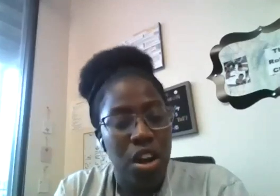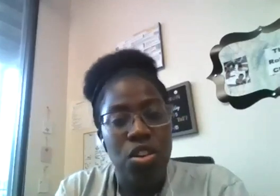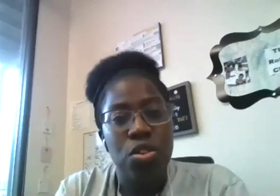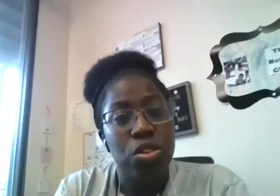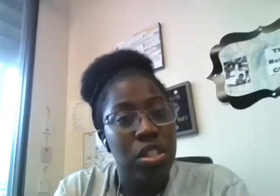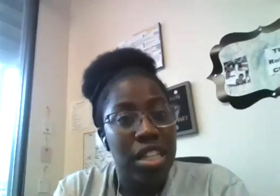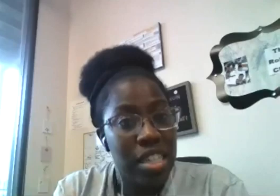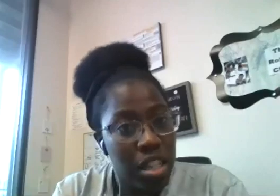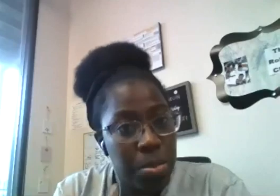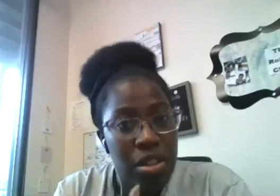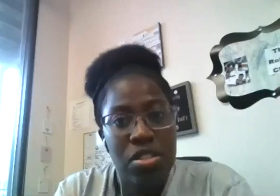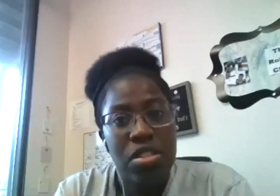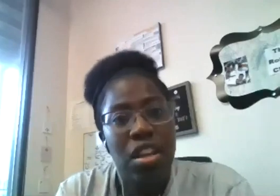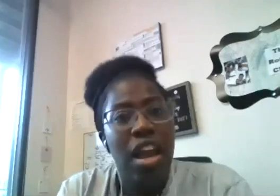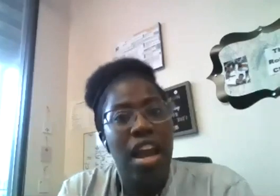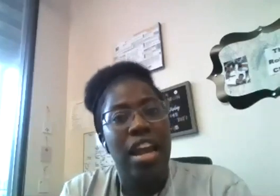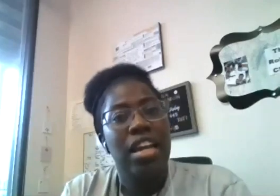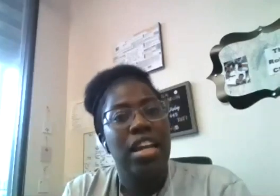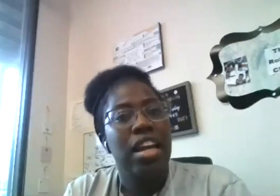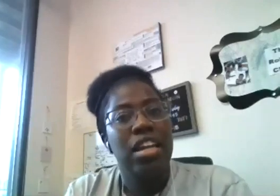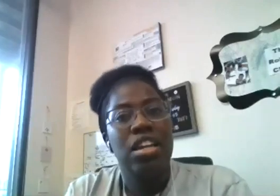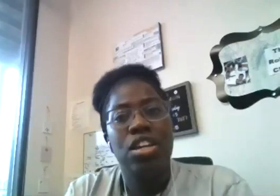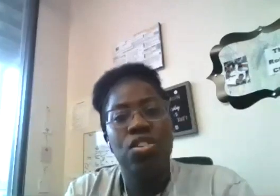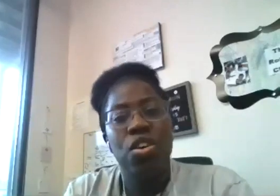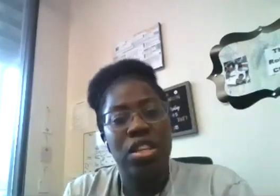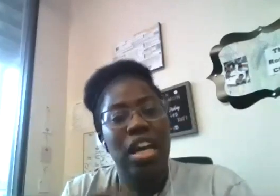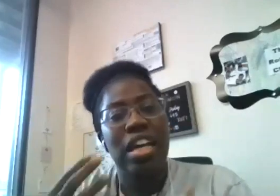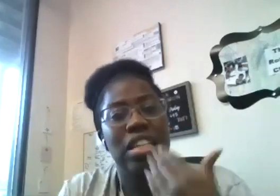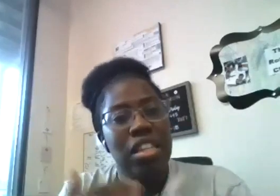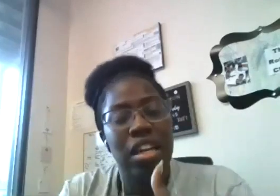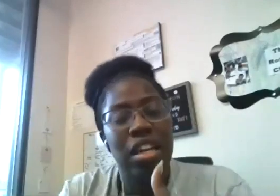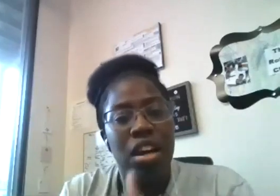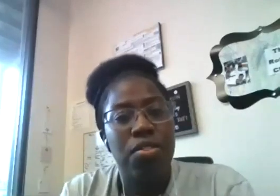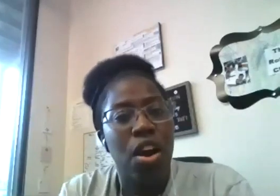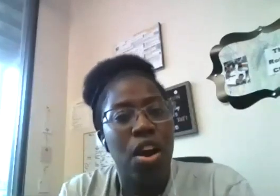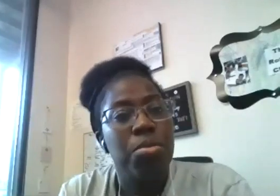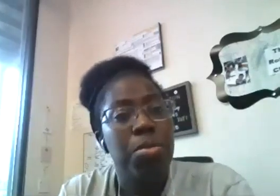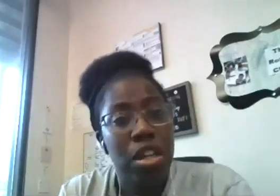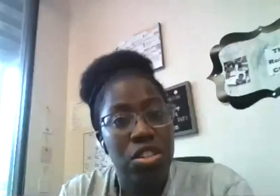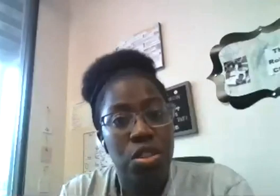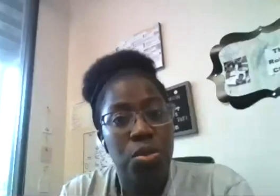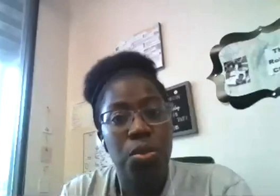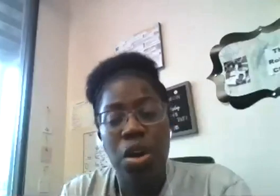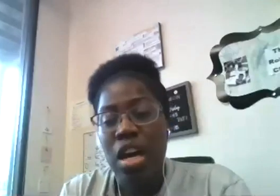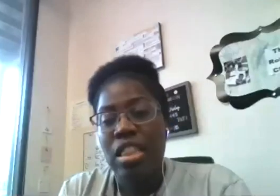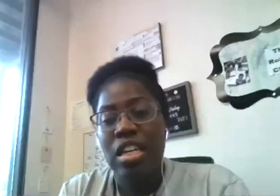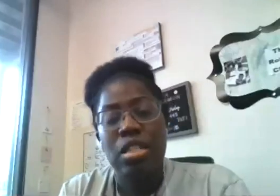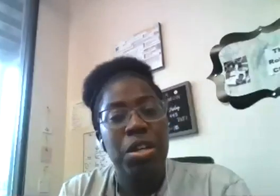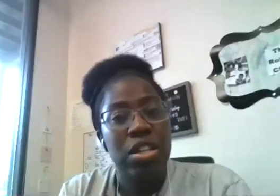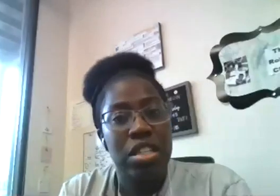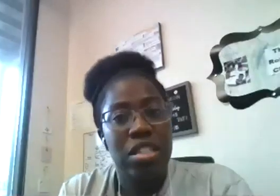of our cultures in textbooks. And in the silencing of our communities through